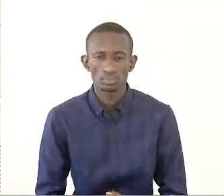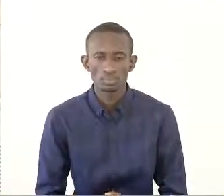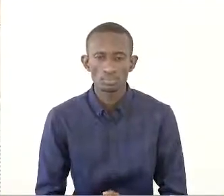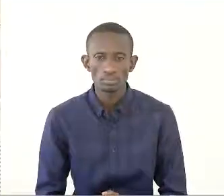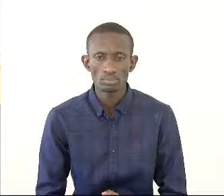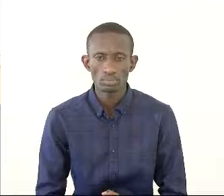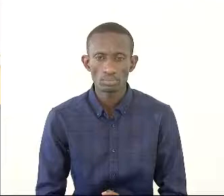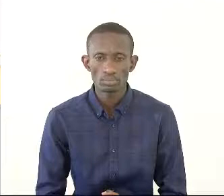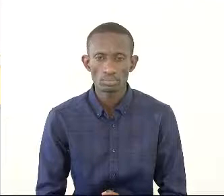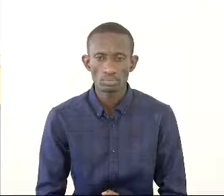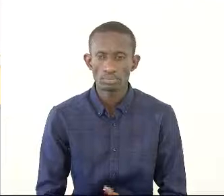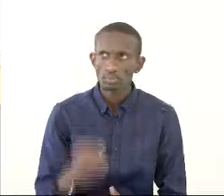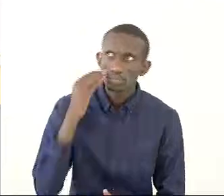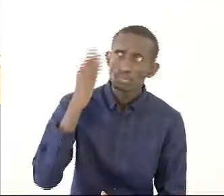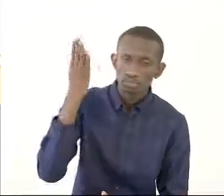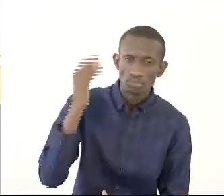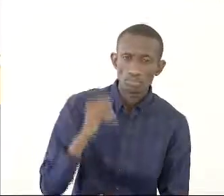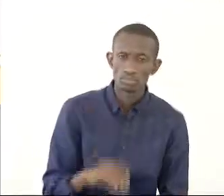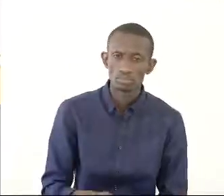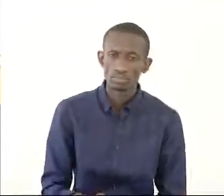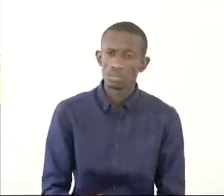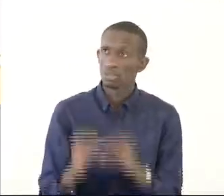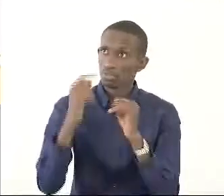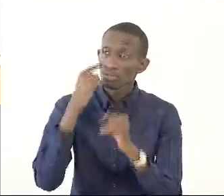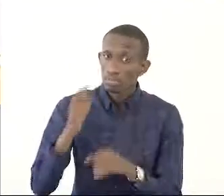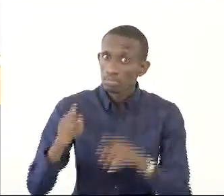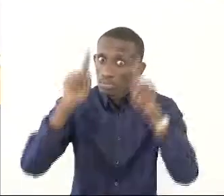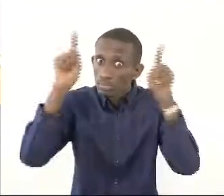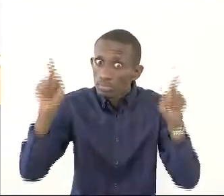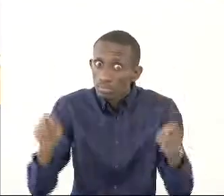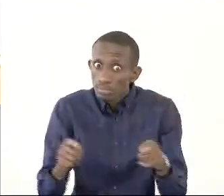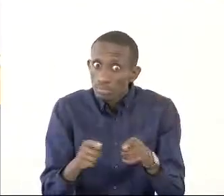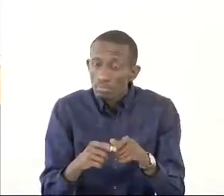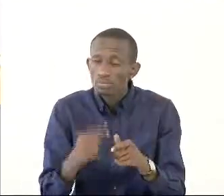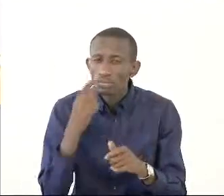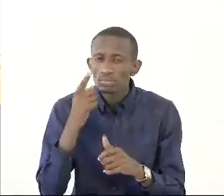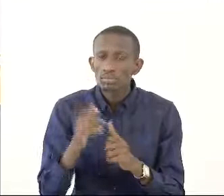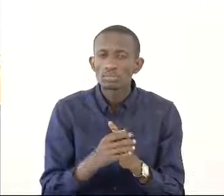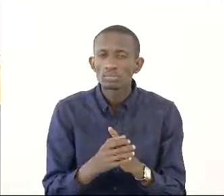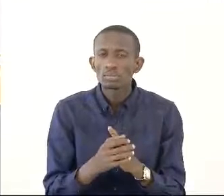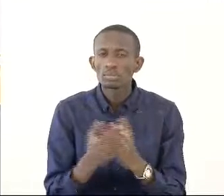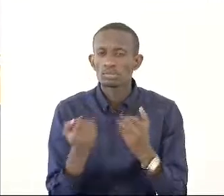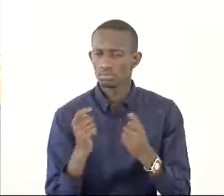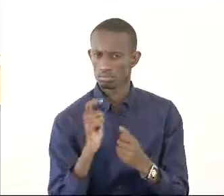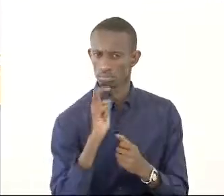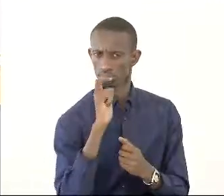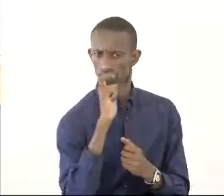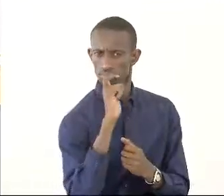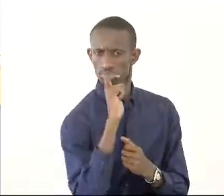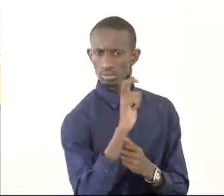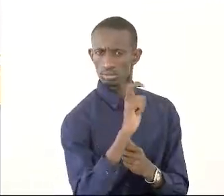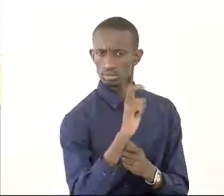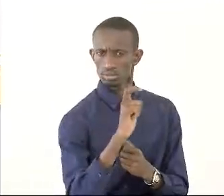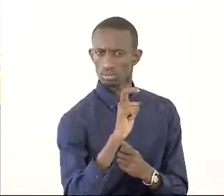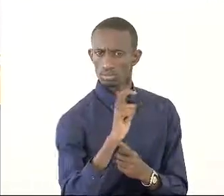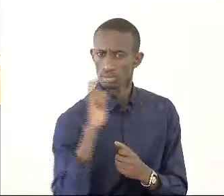Now look at this. When you look at this graph, as you can see, we have where x was at